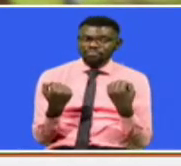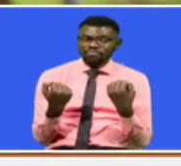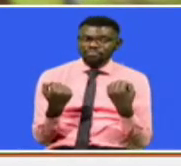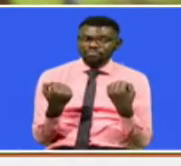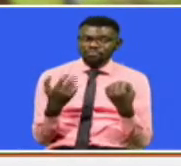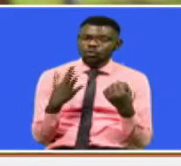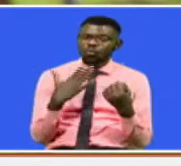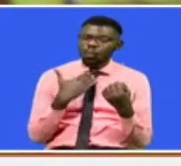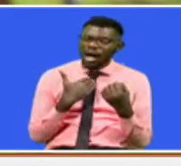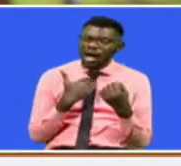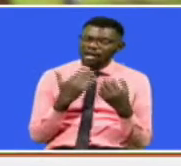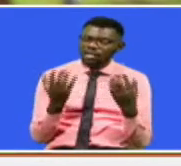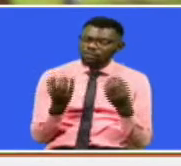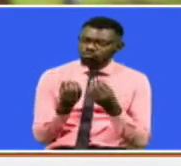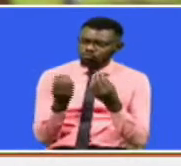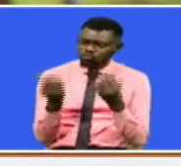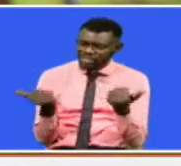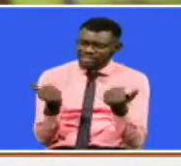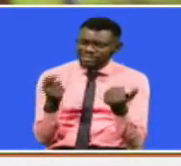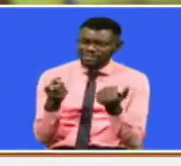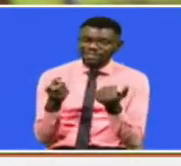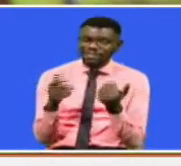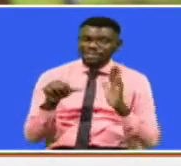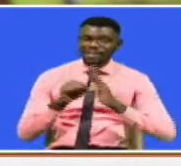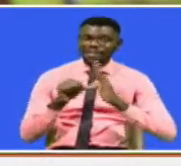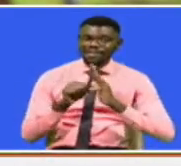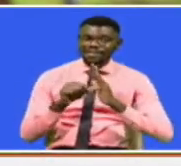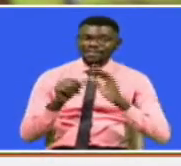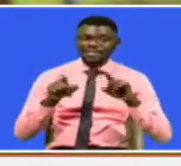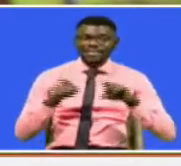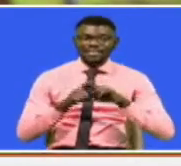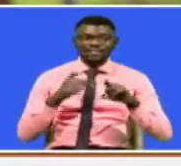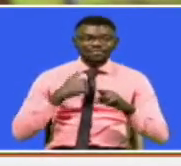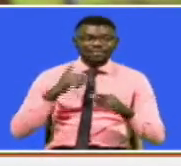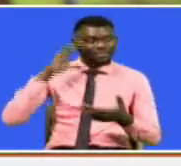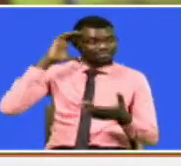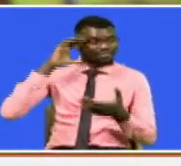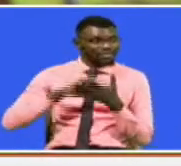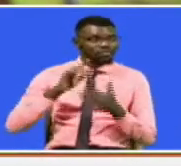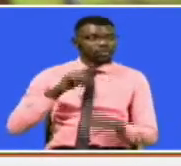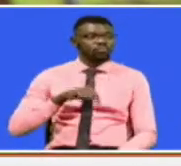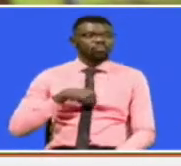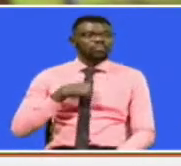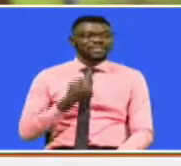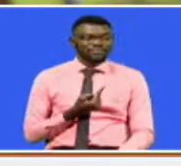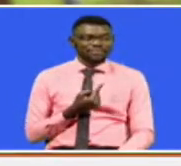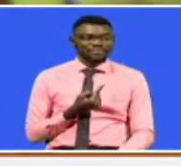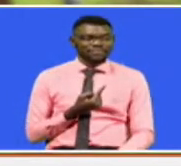to fix that? And I believe myself that globally,